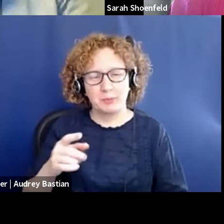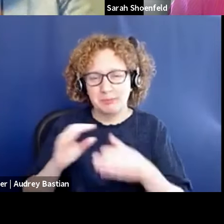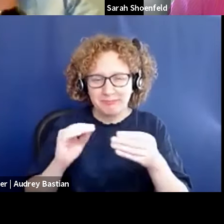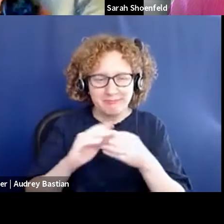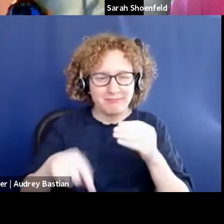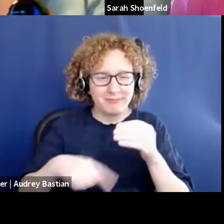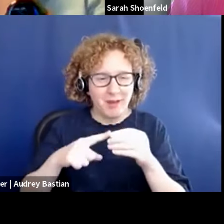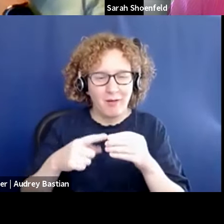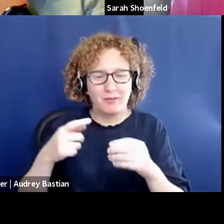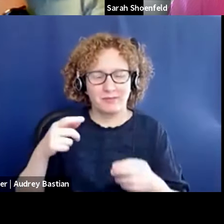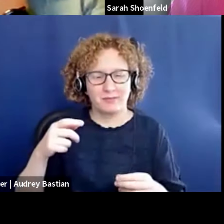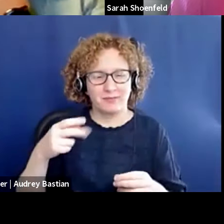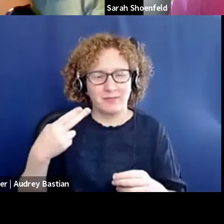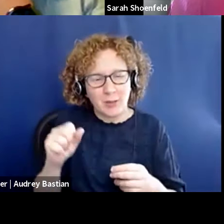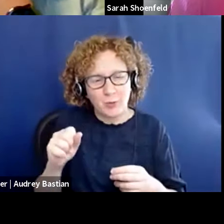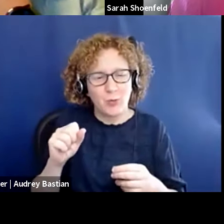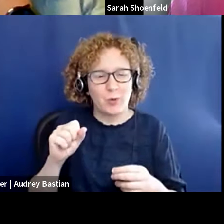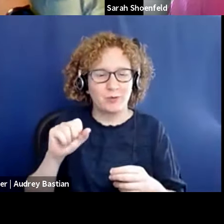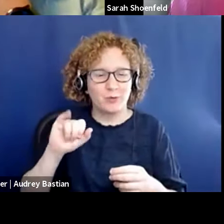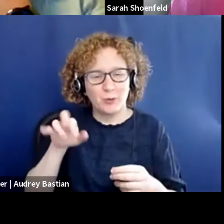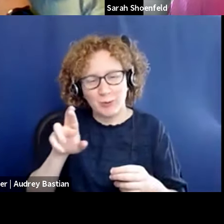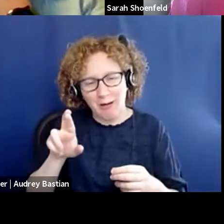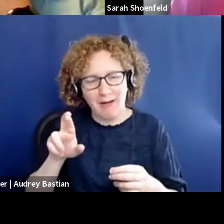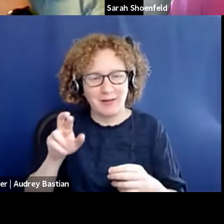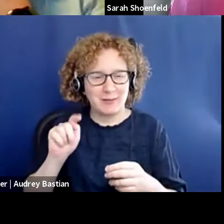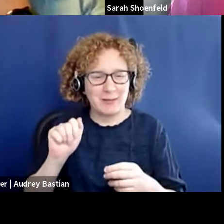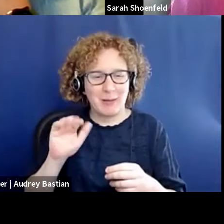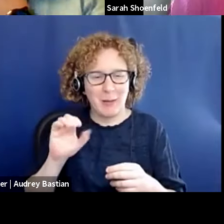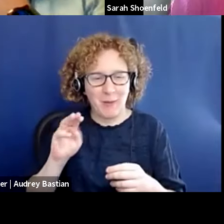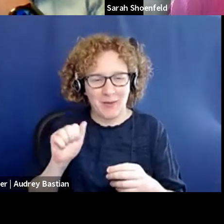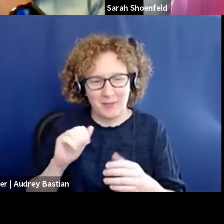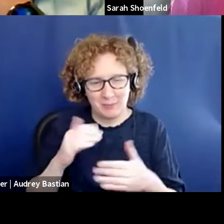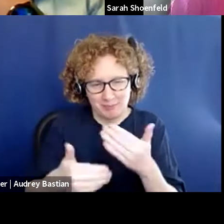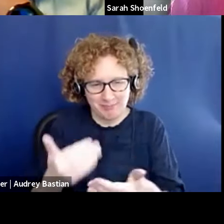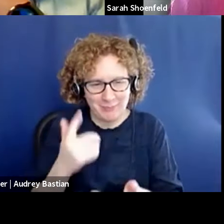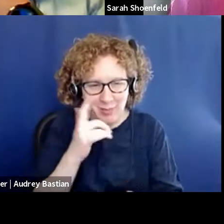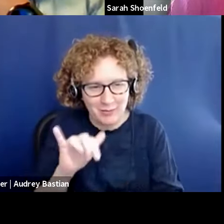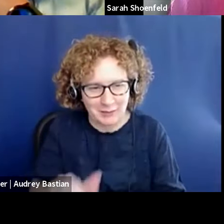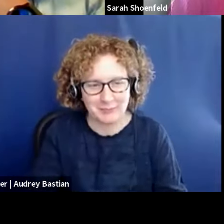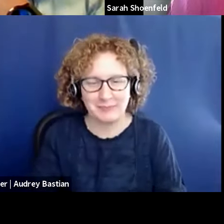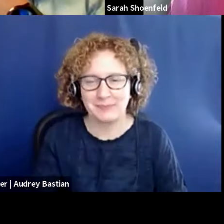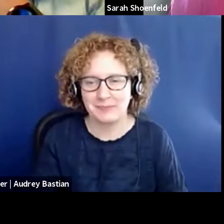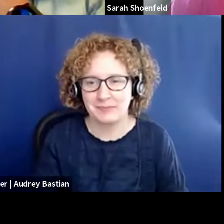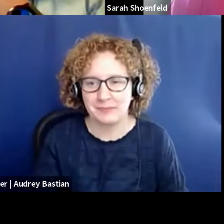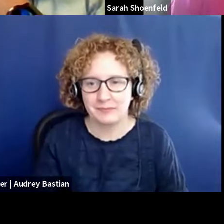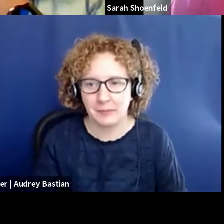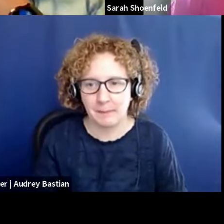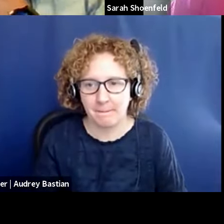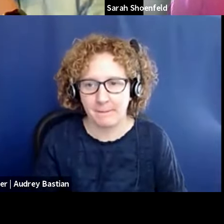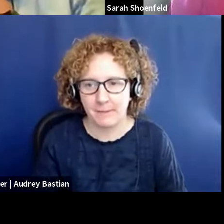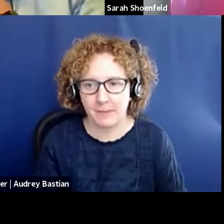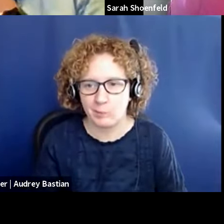in Tacoma. Yes, indeed. I still, it's a very important day in my own life. I